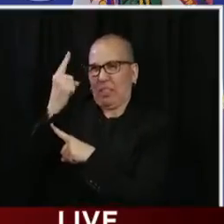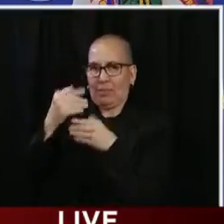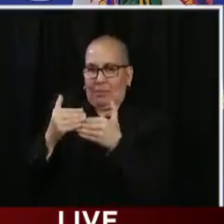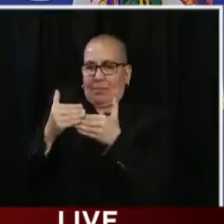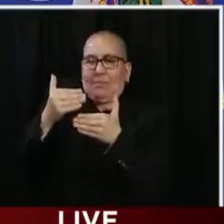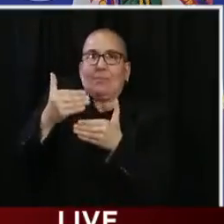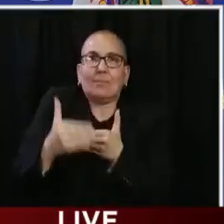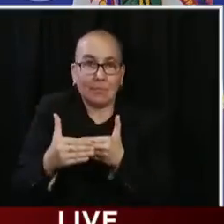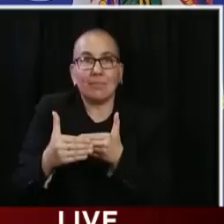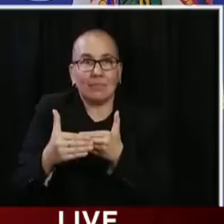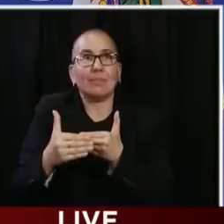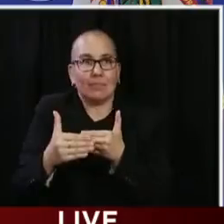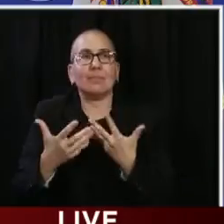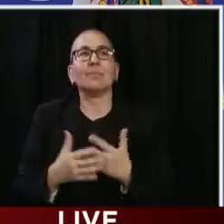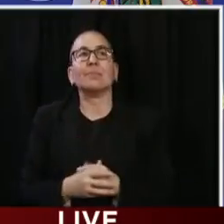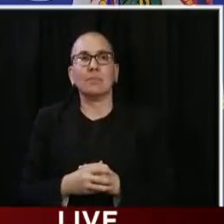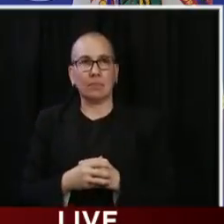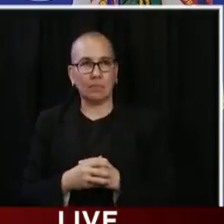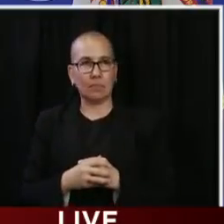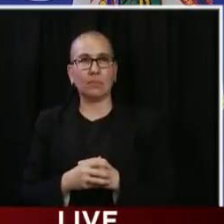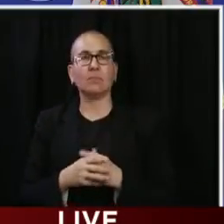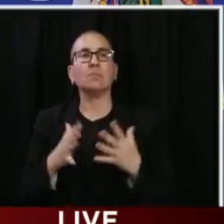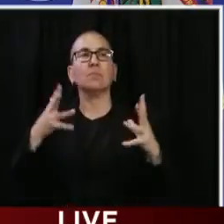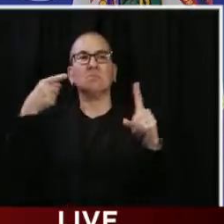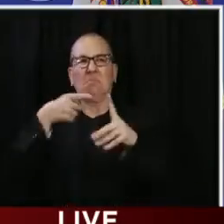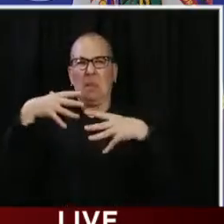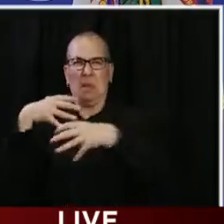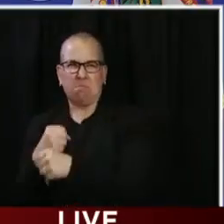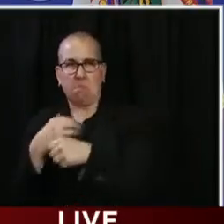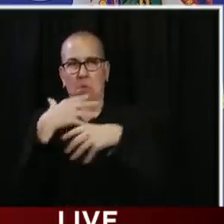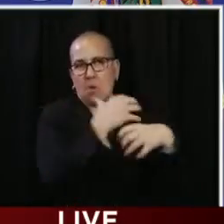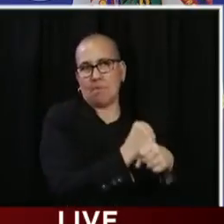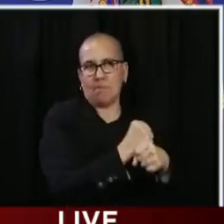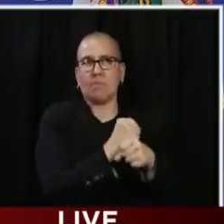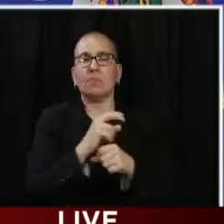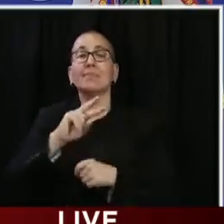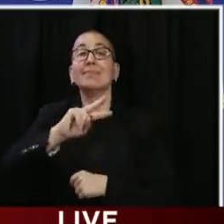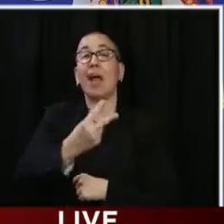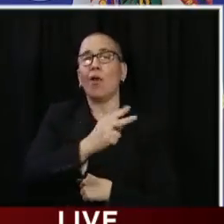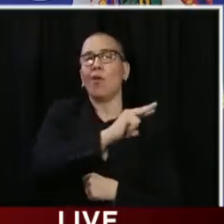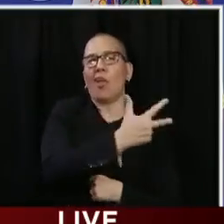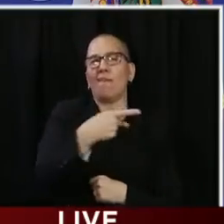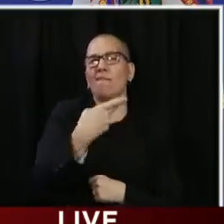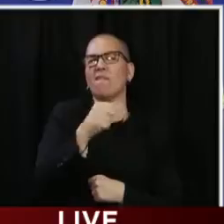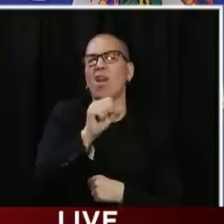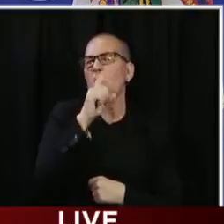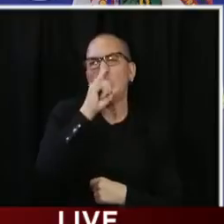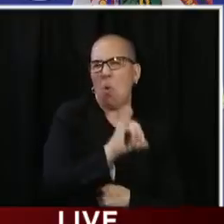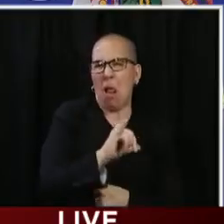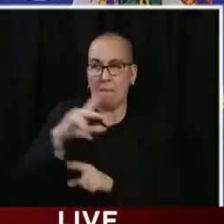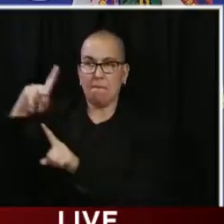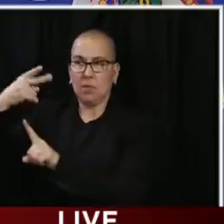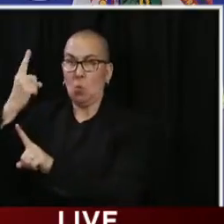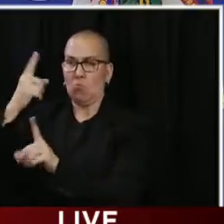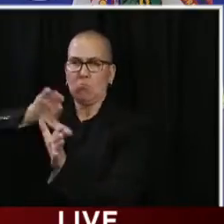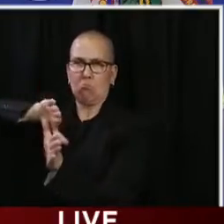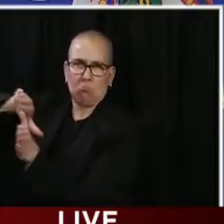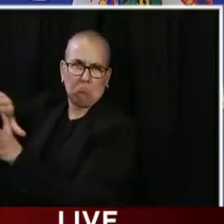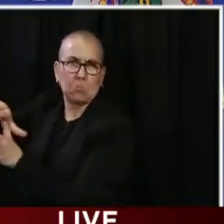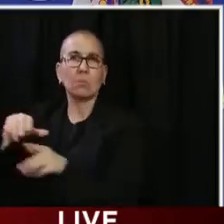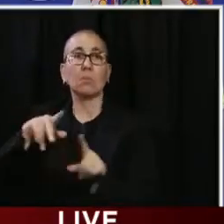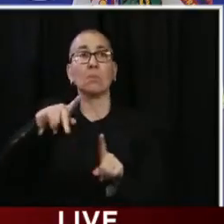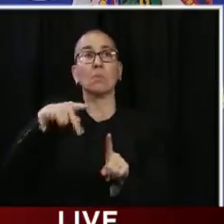so you get a sense of what's on the horizon. And again, no timing on this, but I know the governor wants to move as quick as we can as it relates to these stages, so long as public